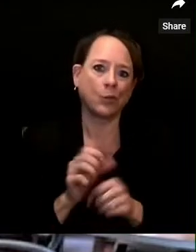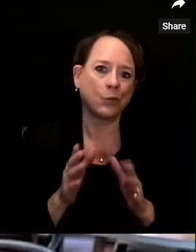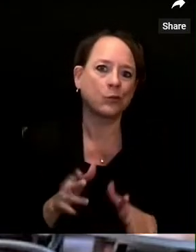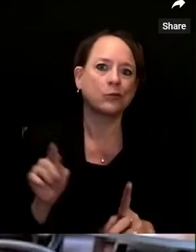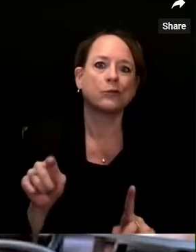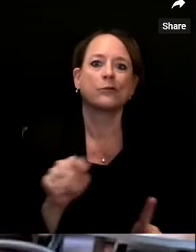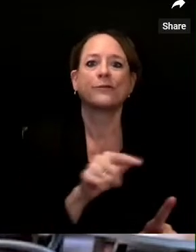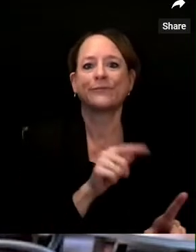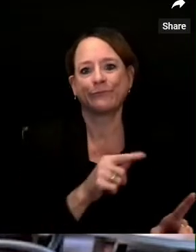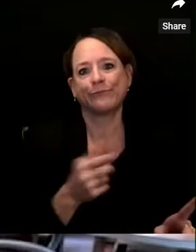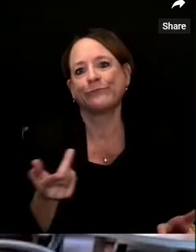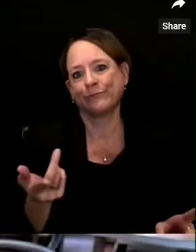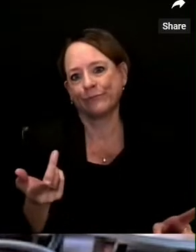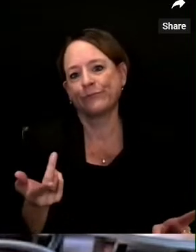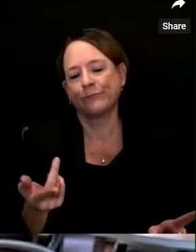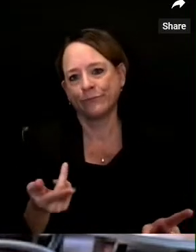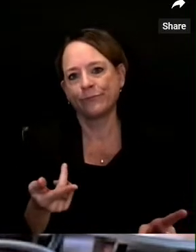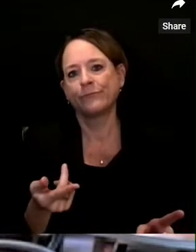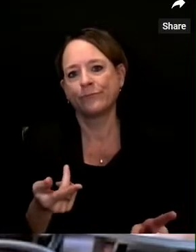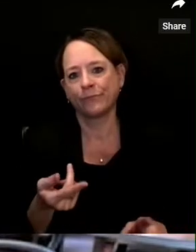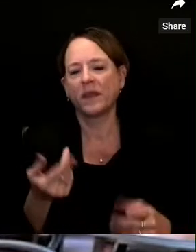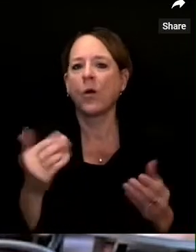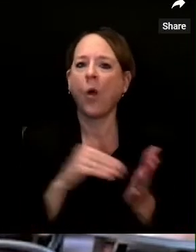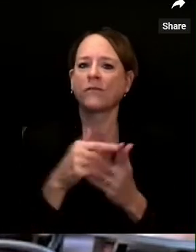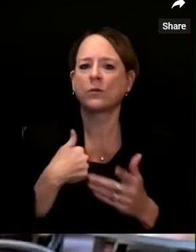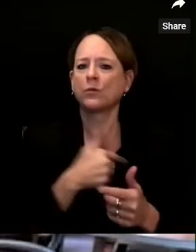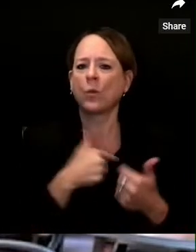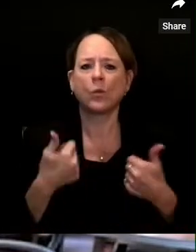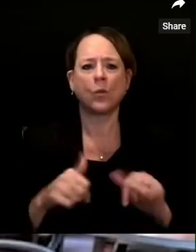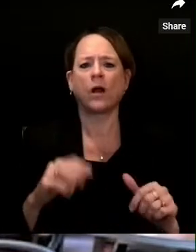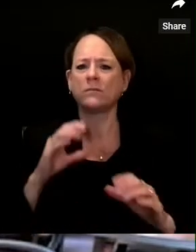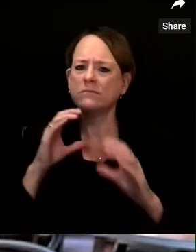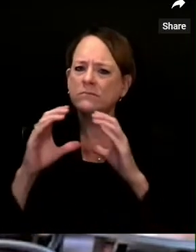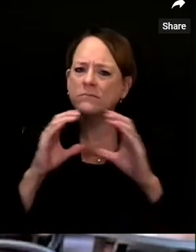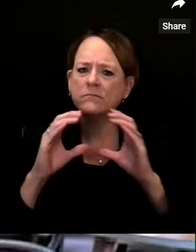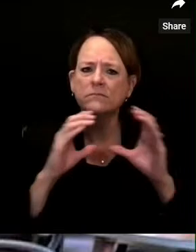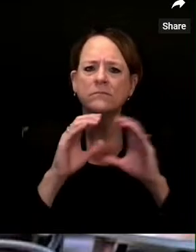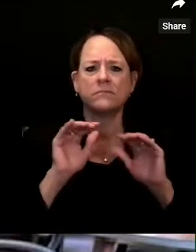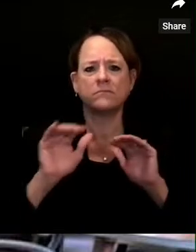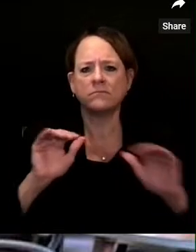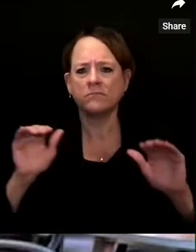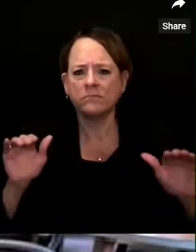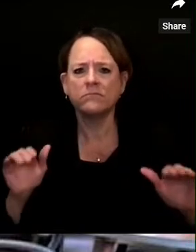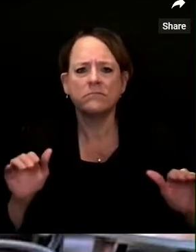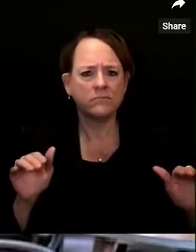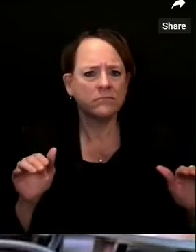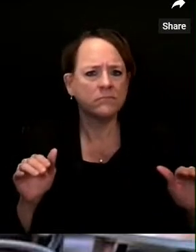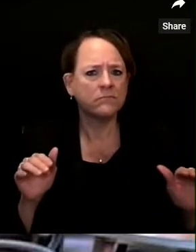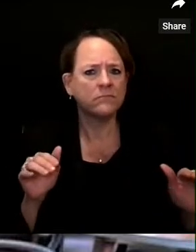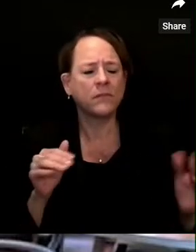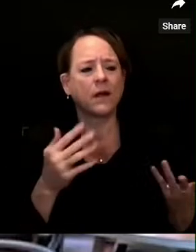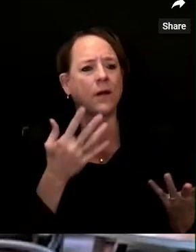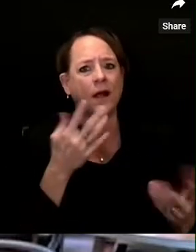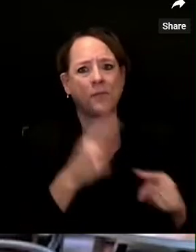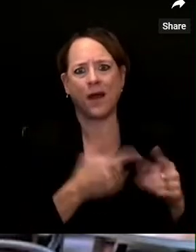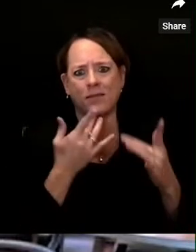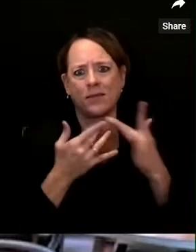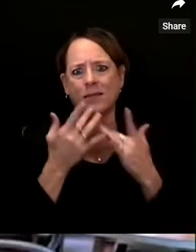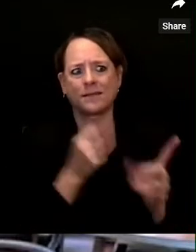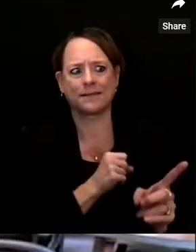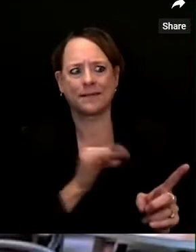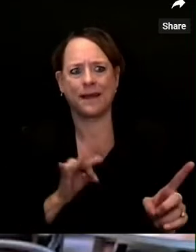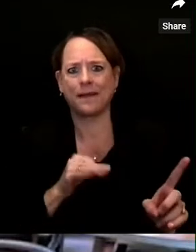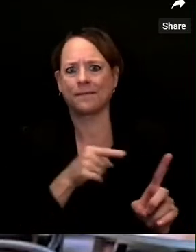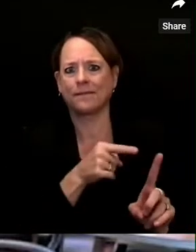dialogue about. Let's remember why we are having those staffing shortages and staffing pressures. We are having those pressures because we have